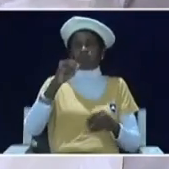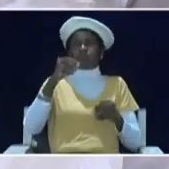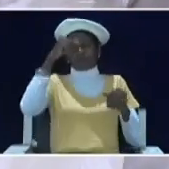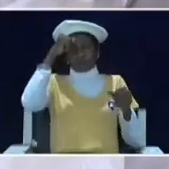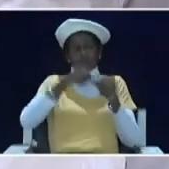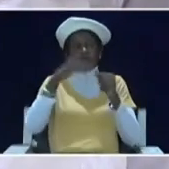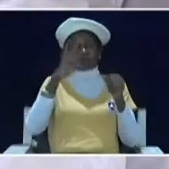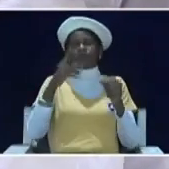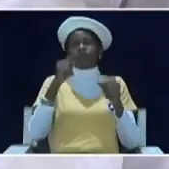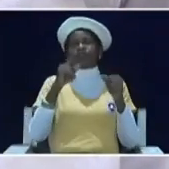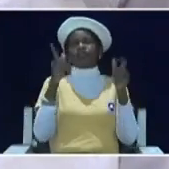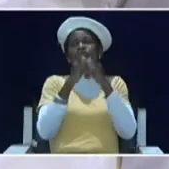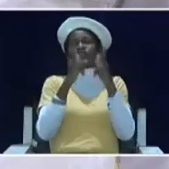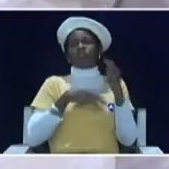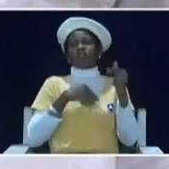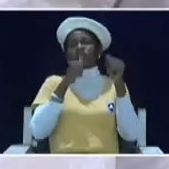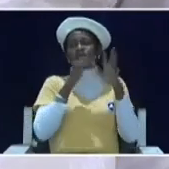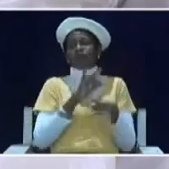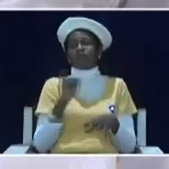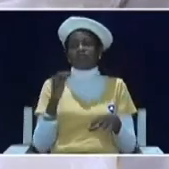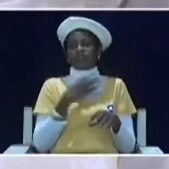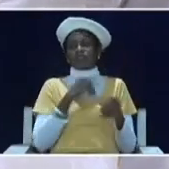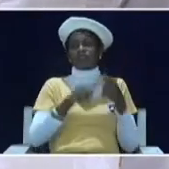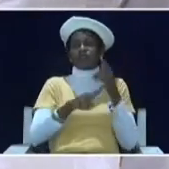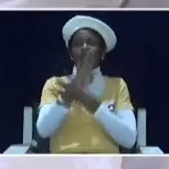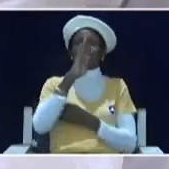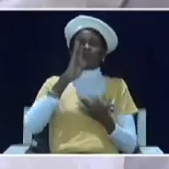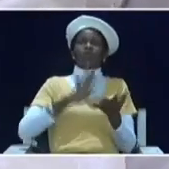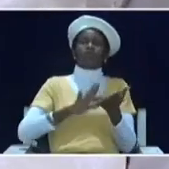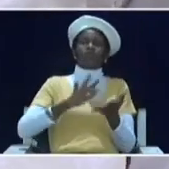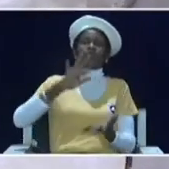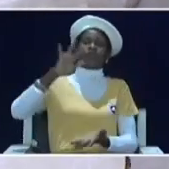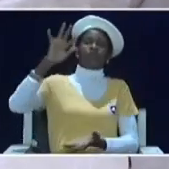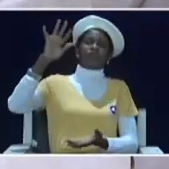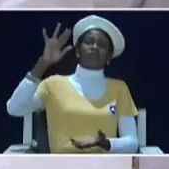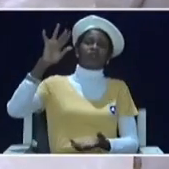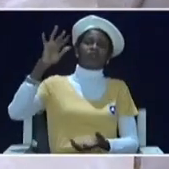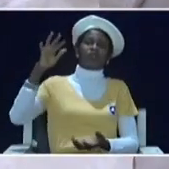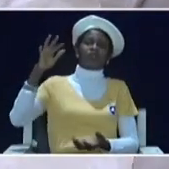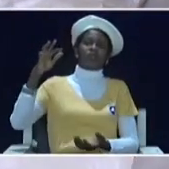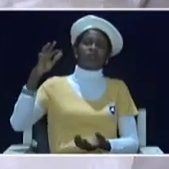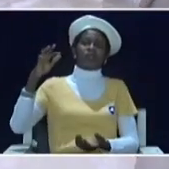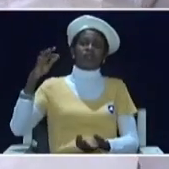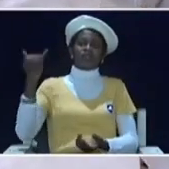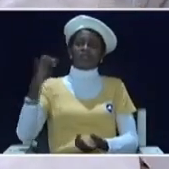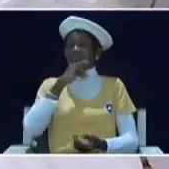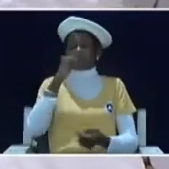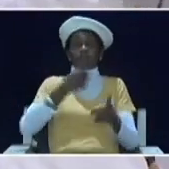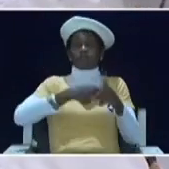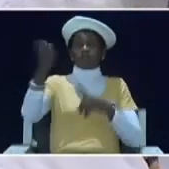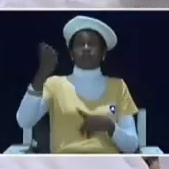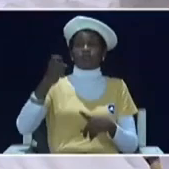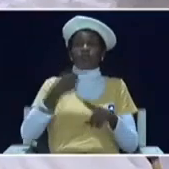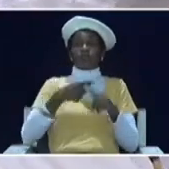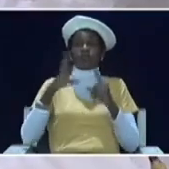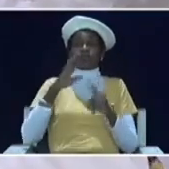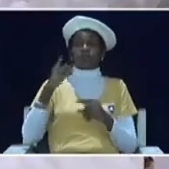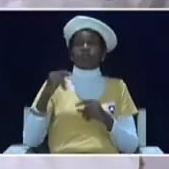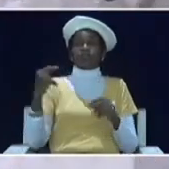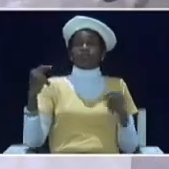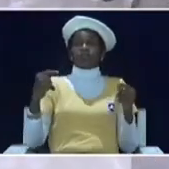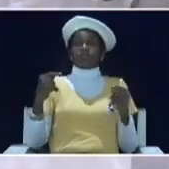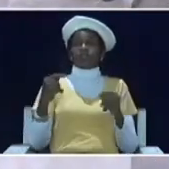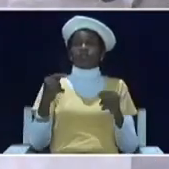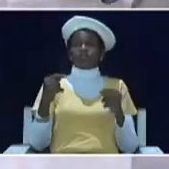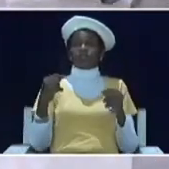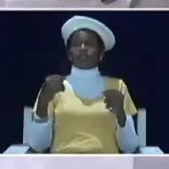and his blessings. And to God be the glory, we were not hurt, but there was a bullet that passed through